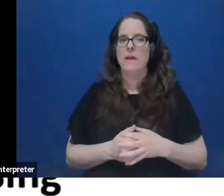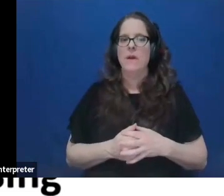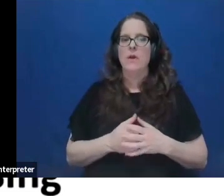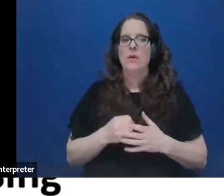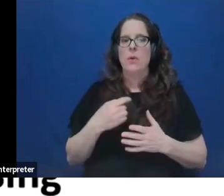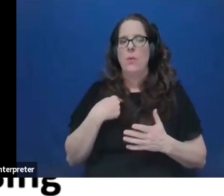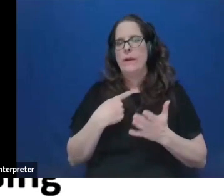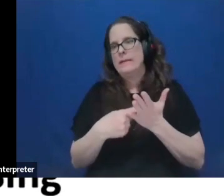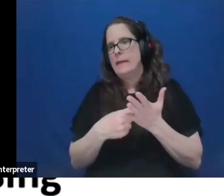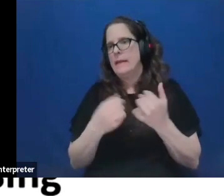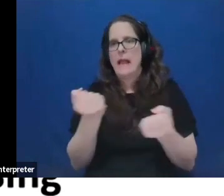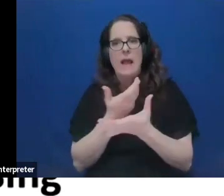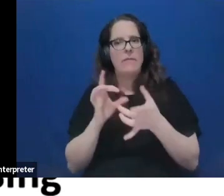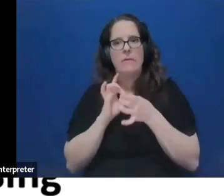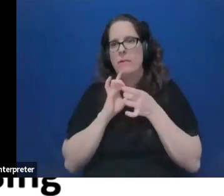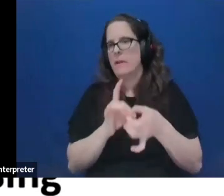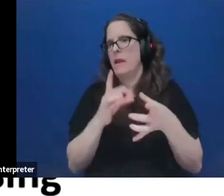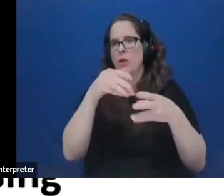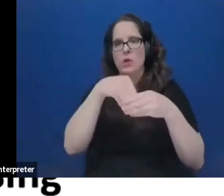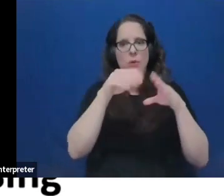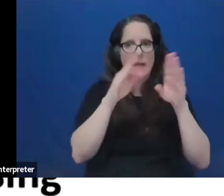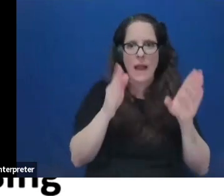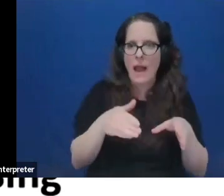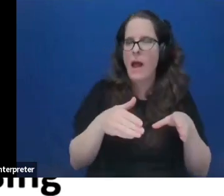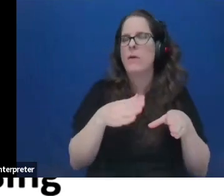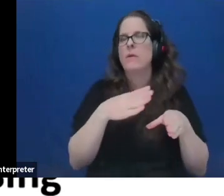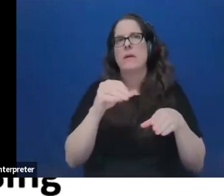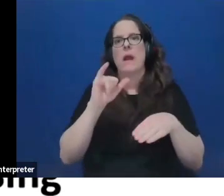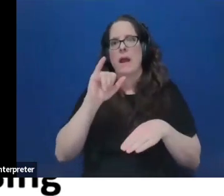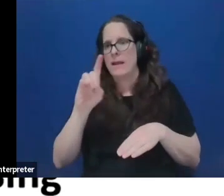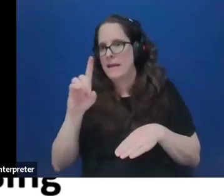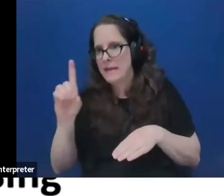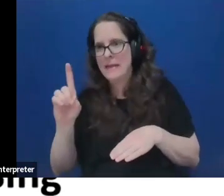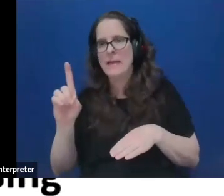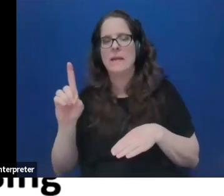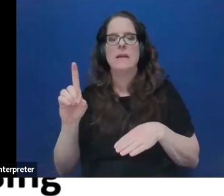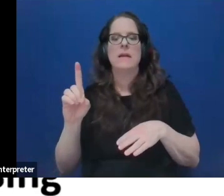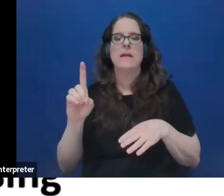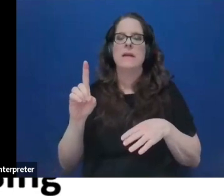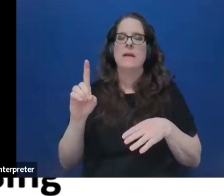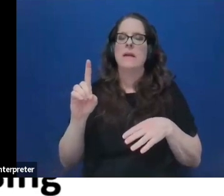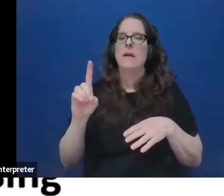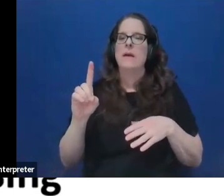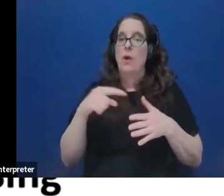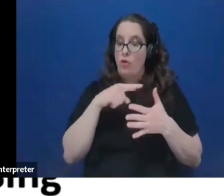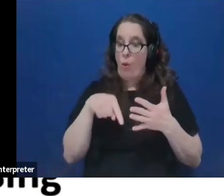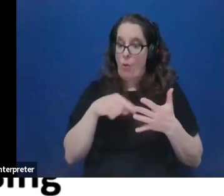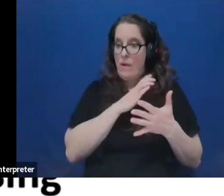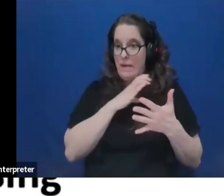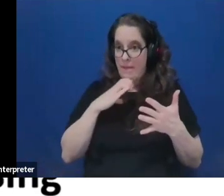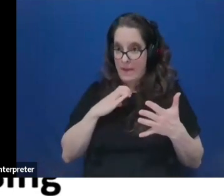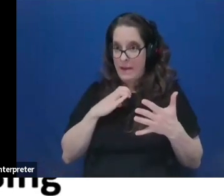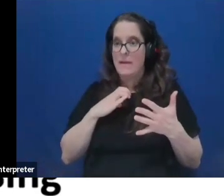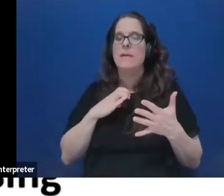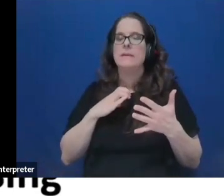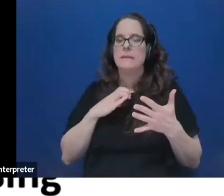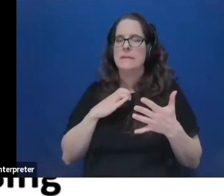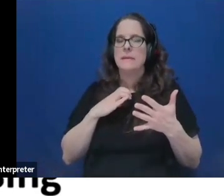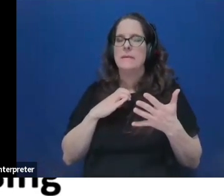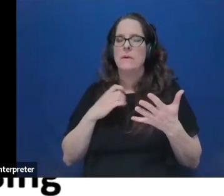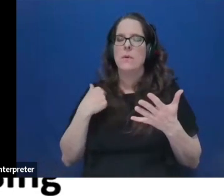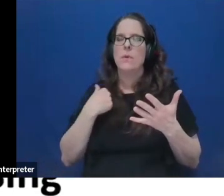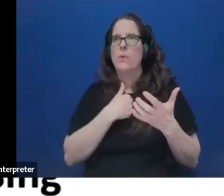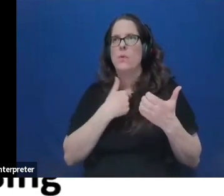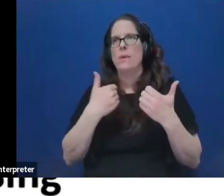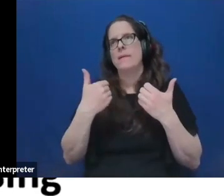related to IDD in those regions, so that we can ultimately have the dream that that we